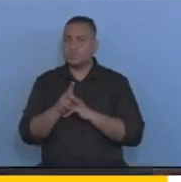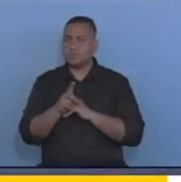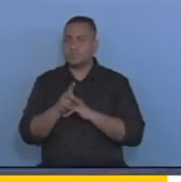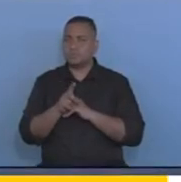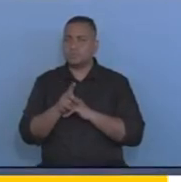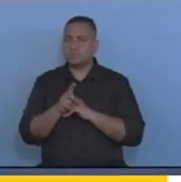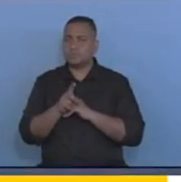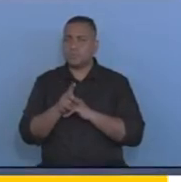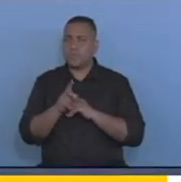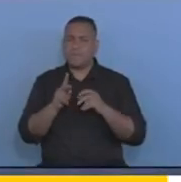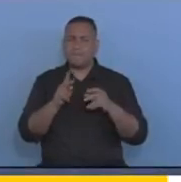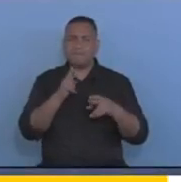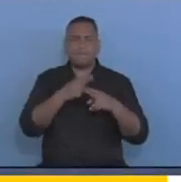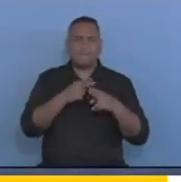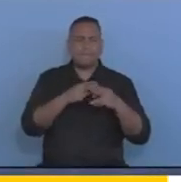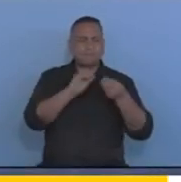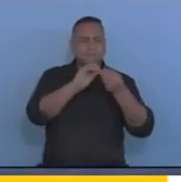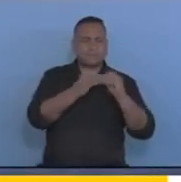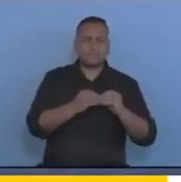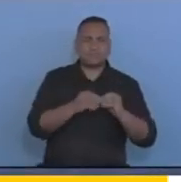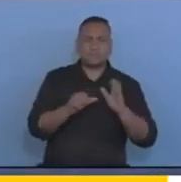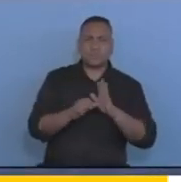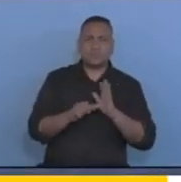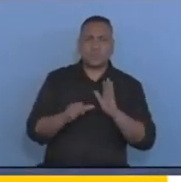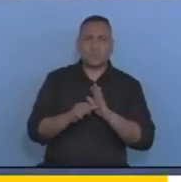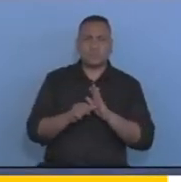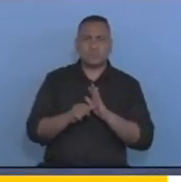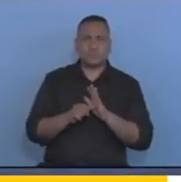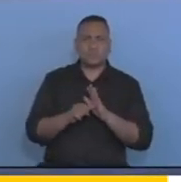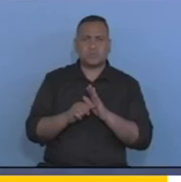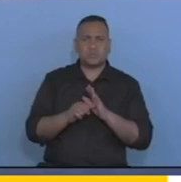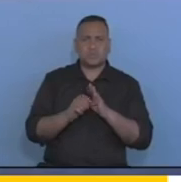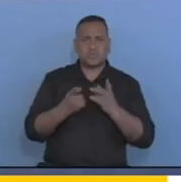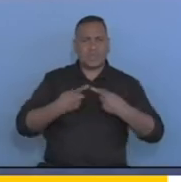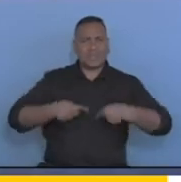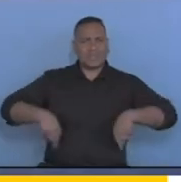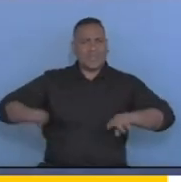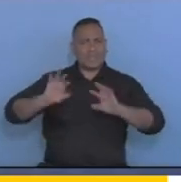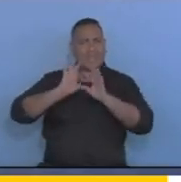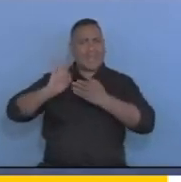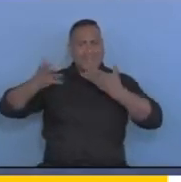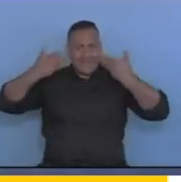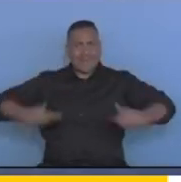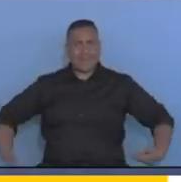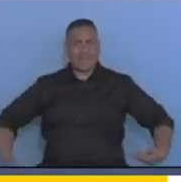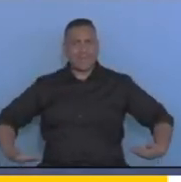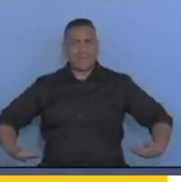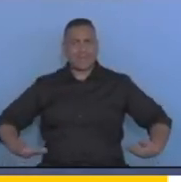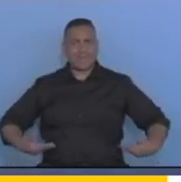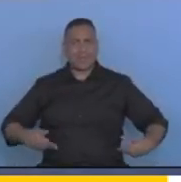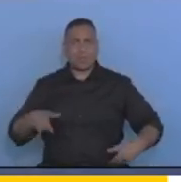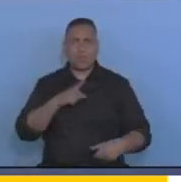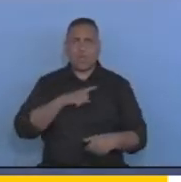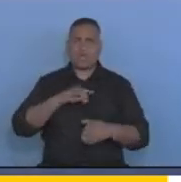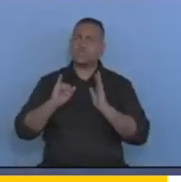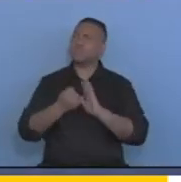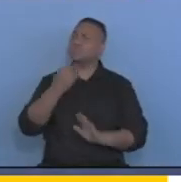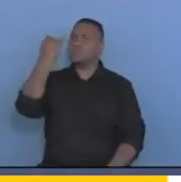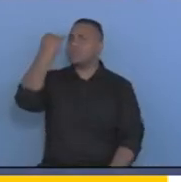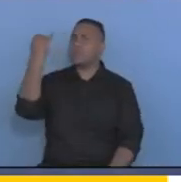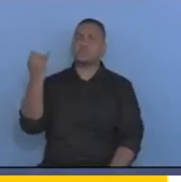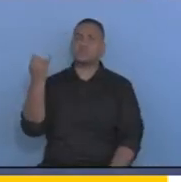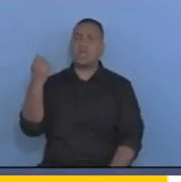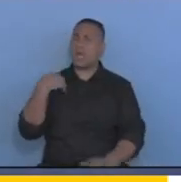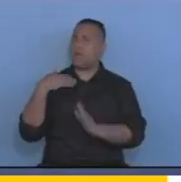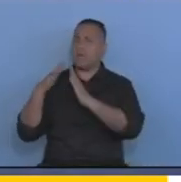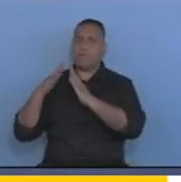important for our sanitation. It's important. Just imagine we're at home and